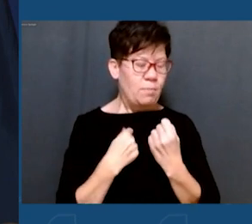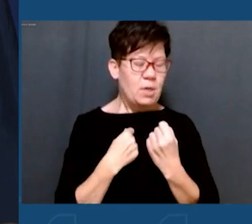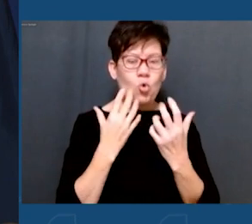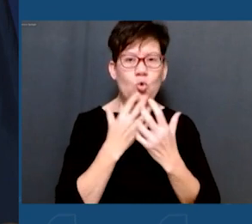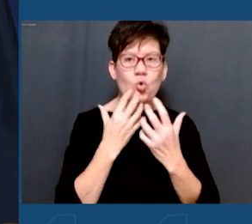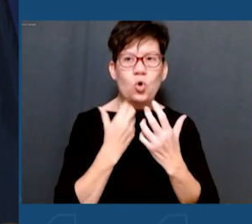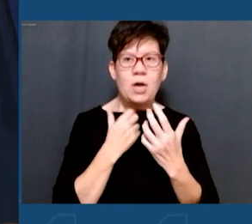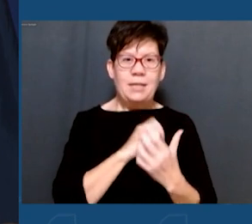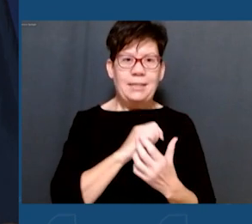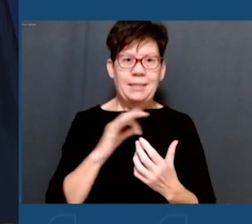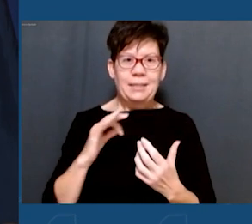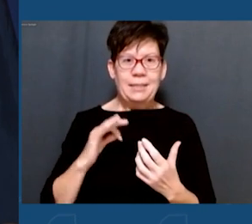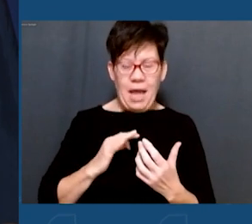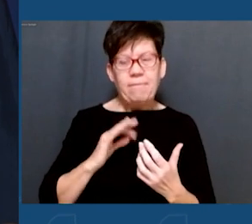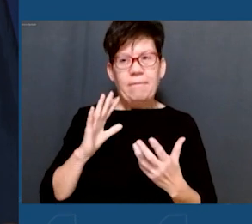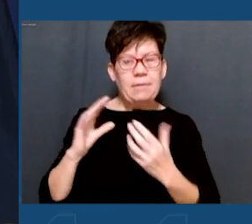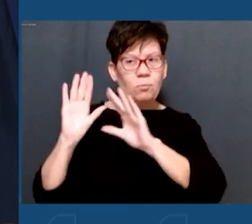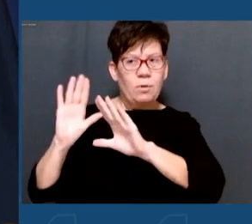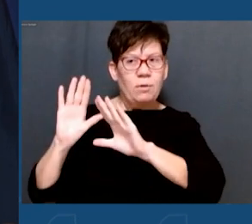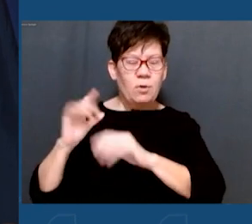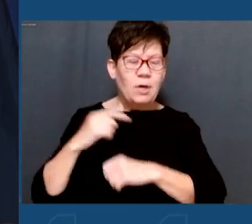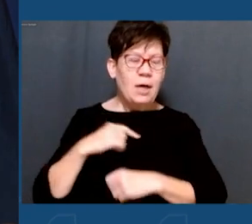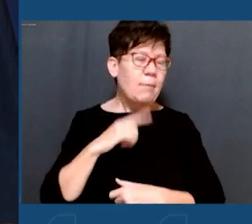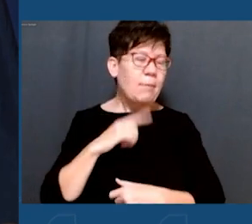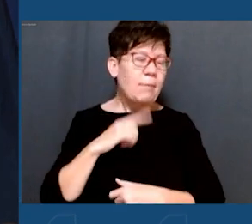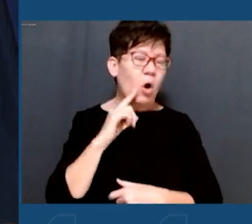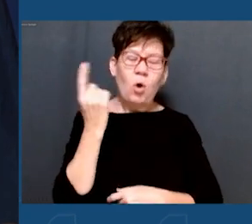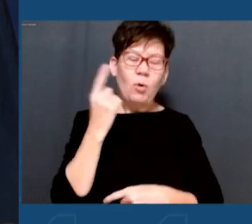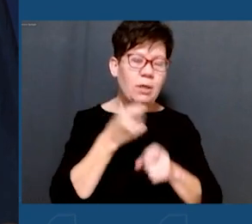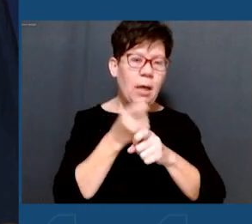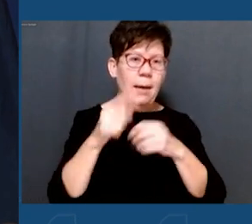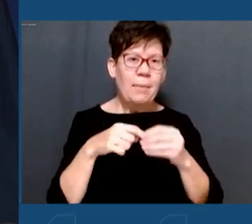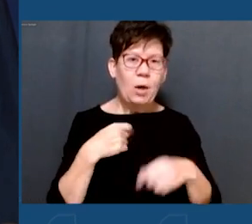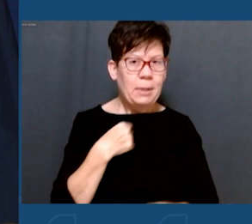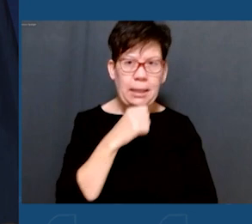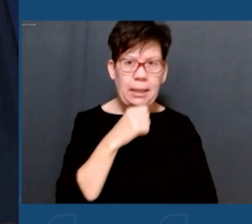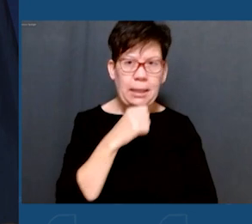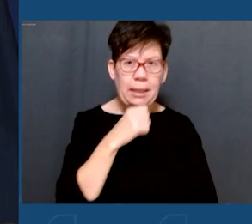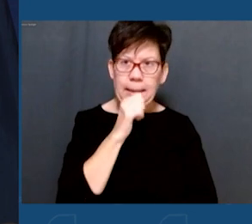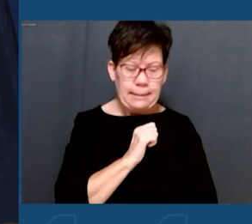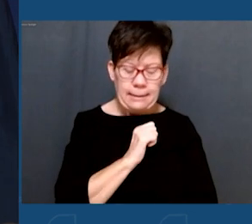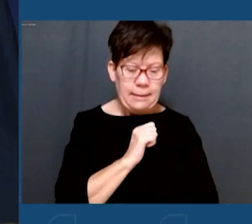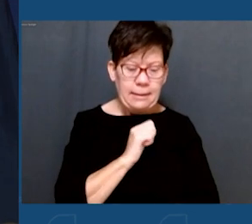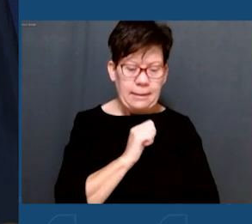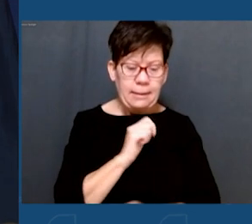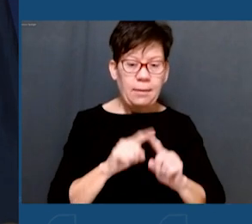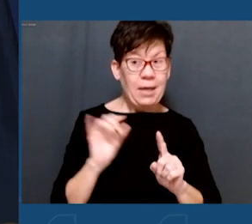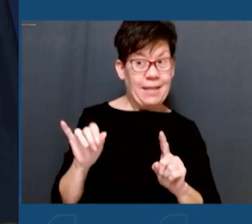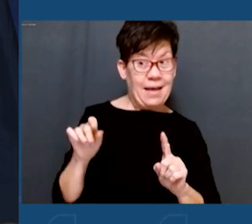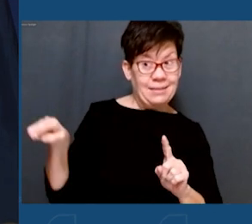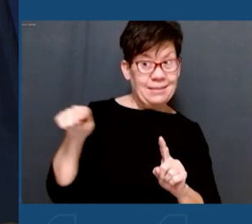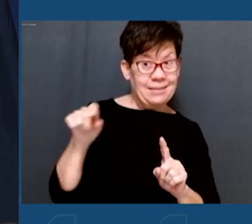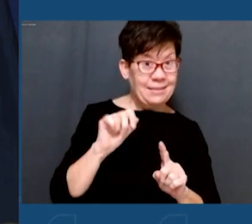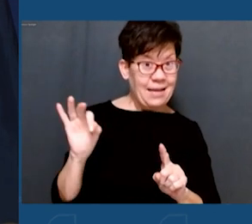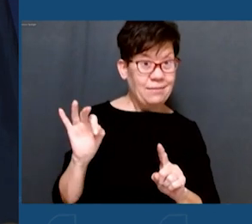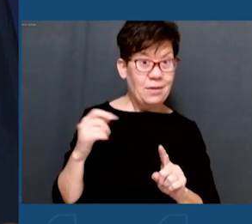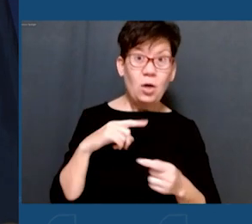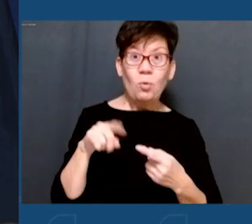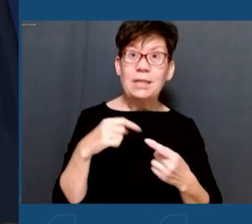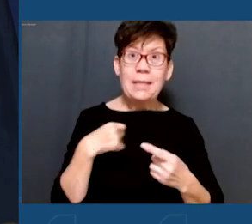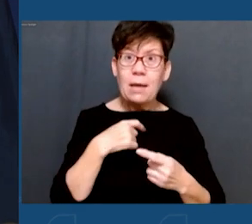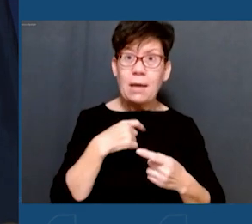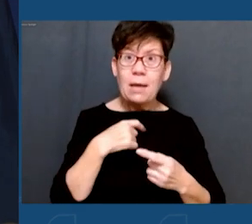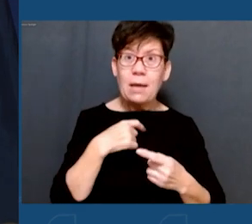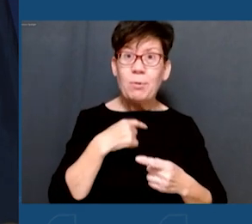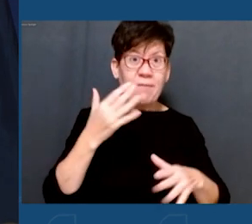impatience all the time, of which I will own, and that staff, you know, they smile every time when I say we need to go faster, we need to get done quicker,